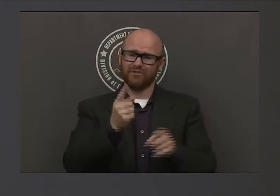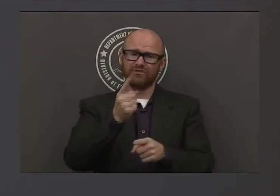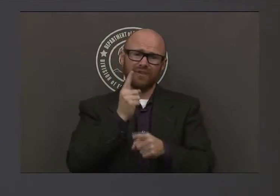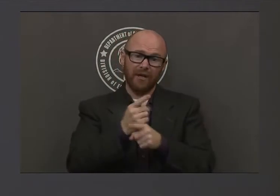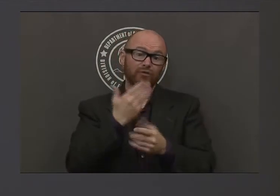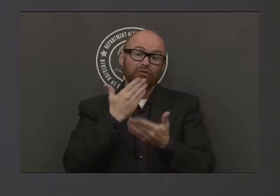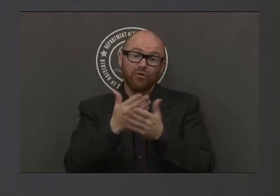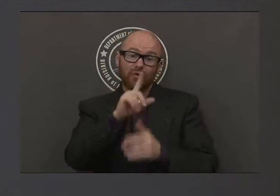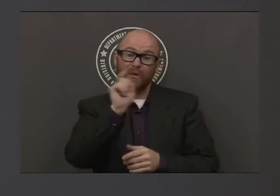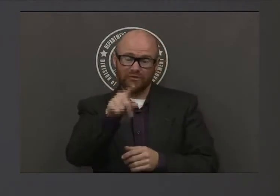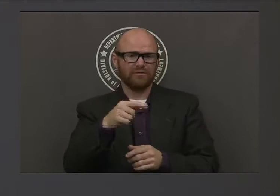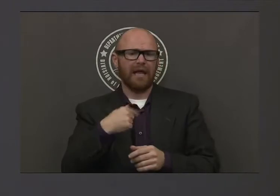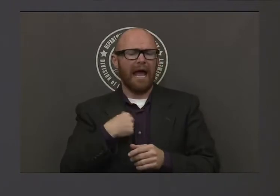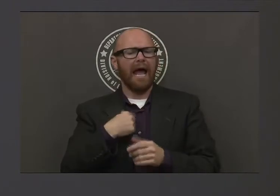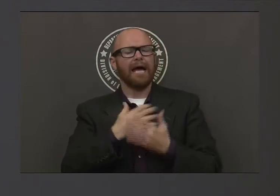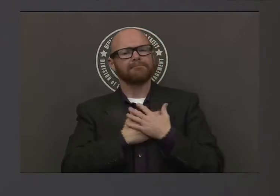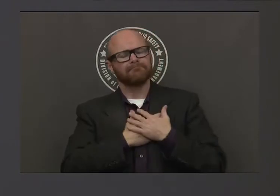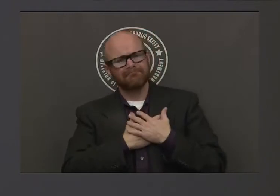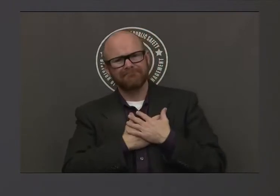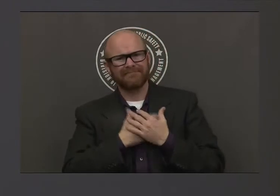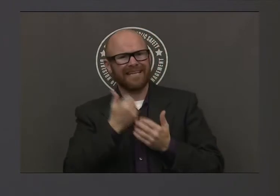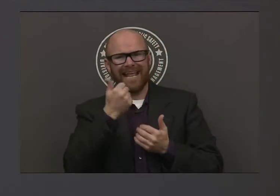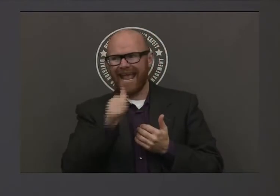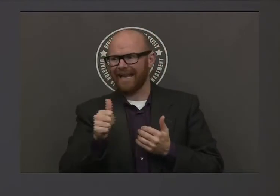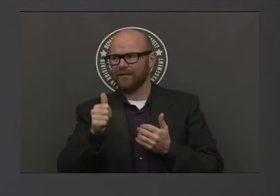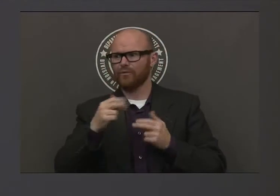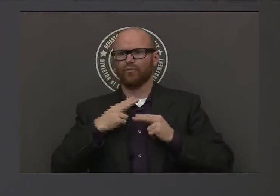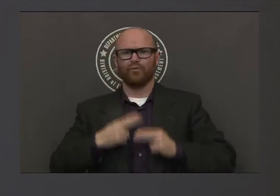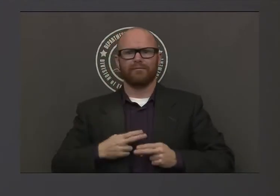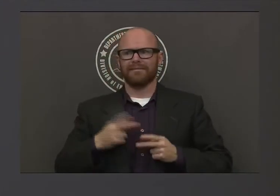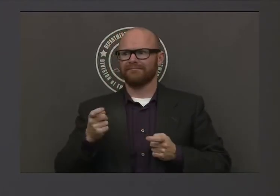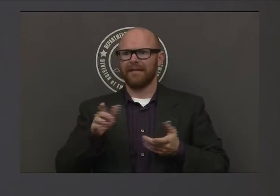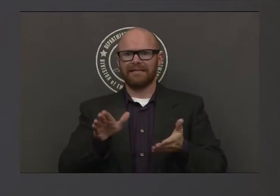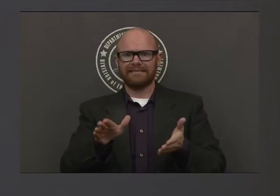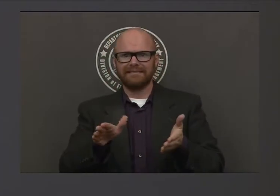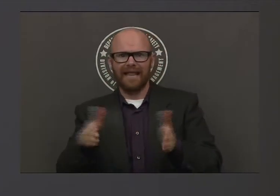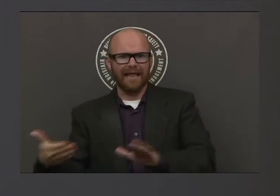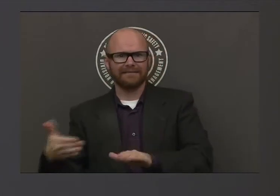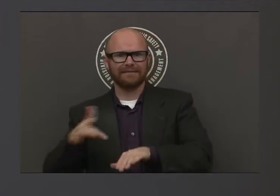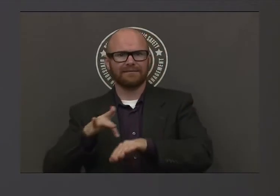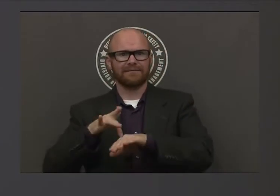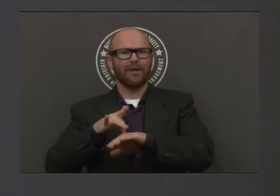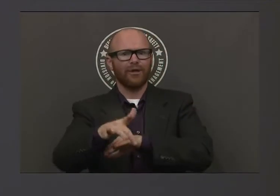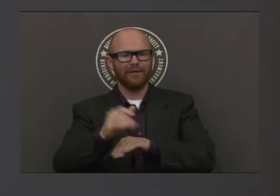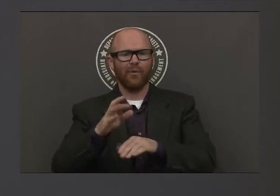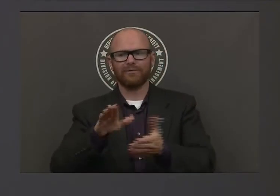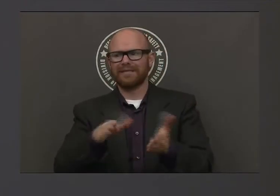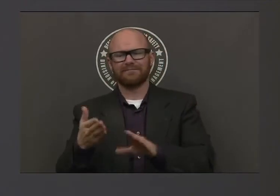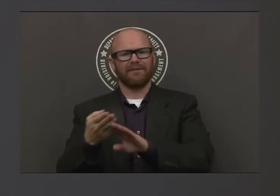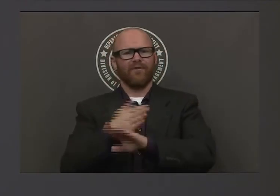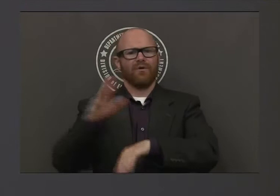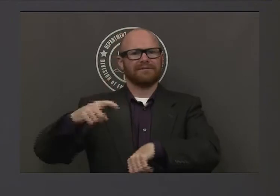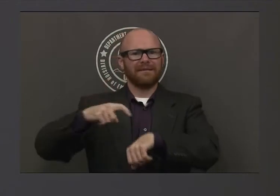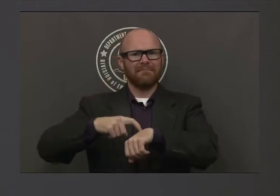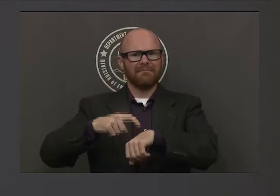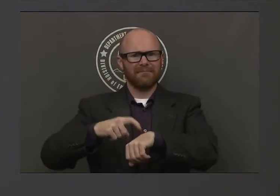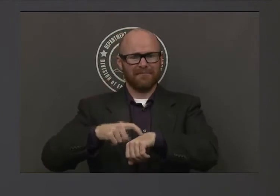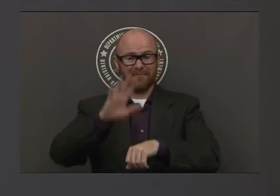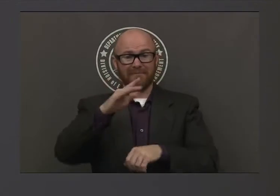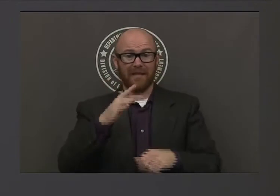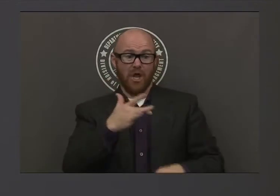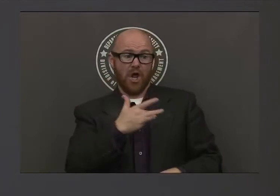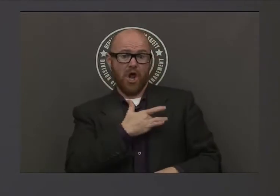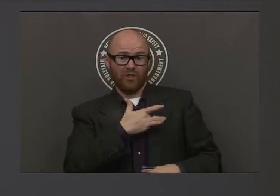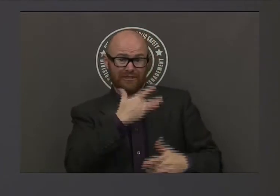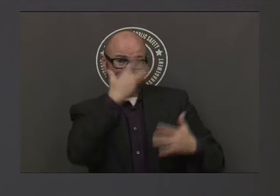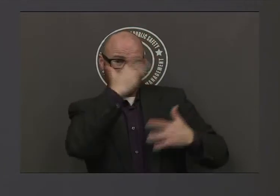again, we have people, we lose lives in many different varied ways, but now we see that the COVID-19 is up there with heart disease as far as a